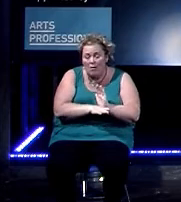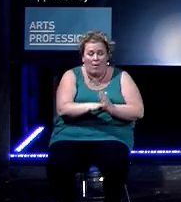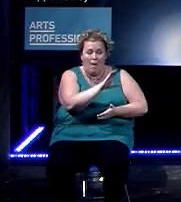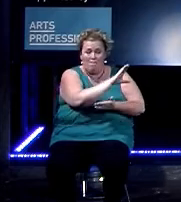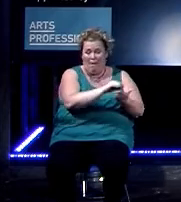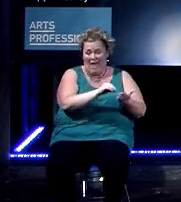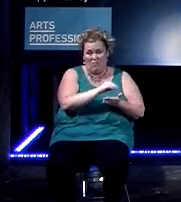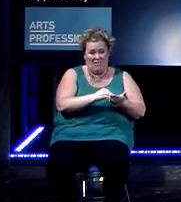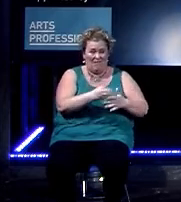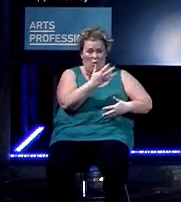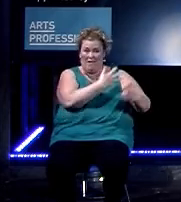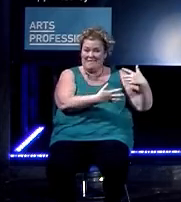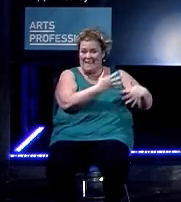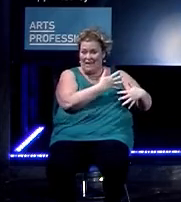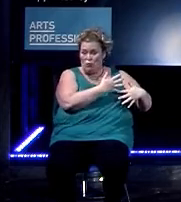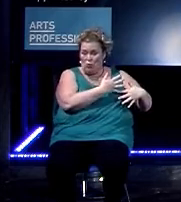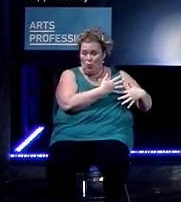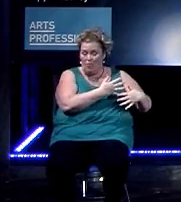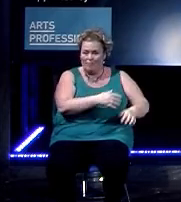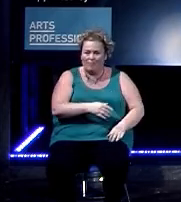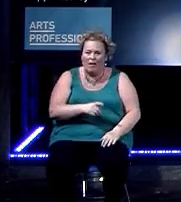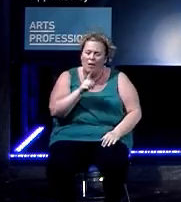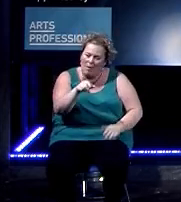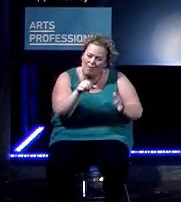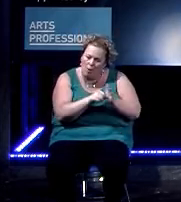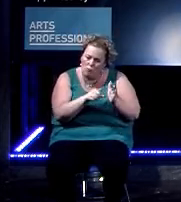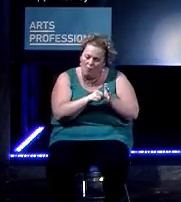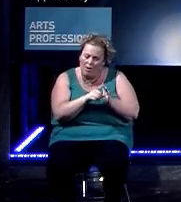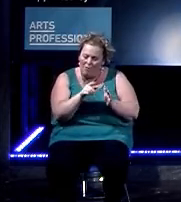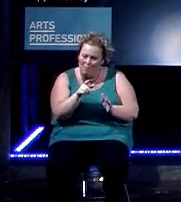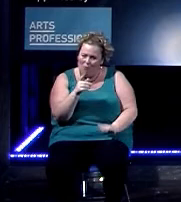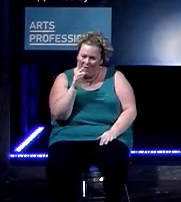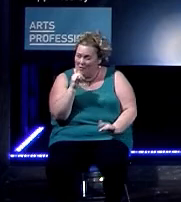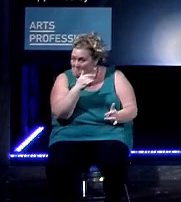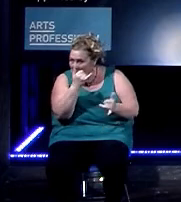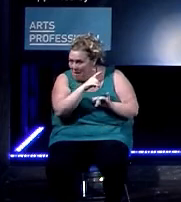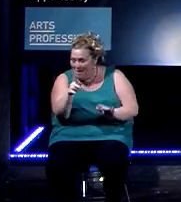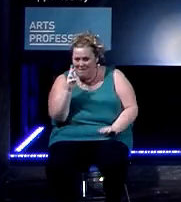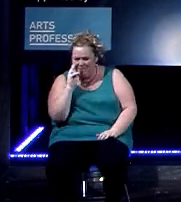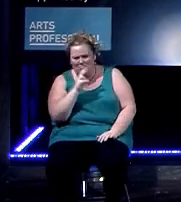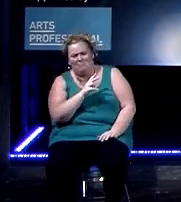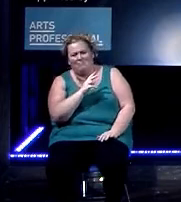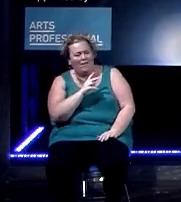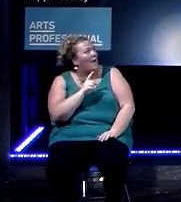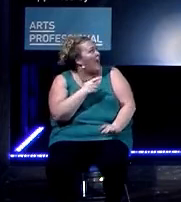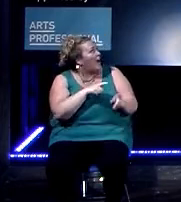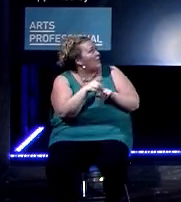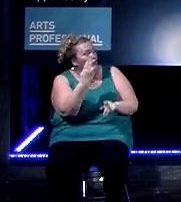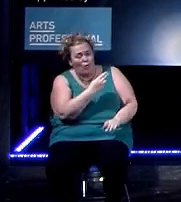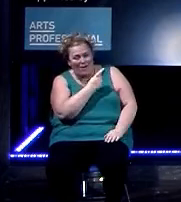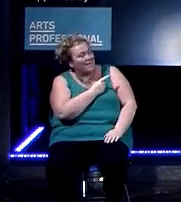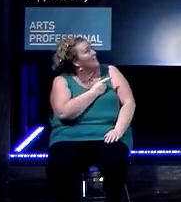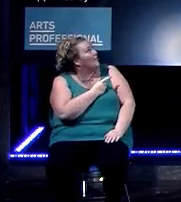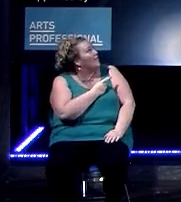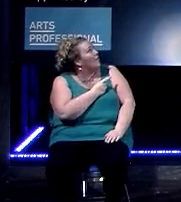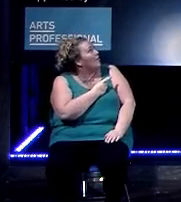interesting. There's kind of a problem with this architecture, though, and I don't know if any of you have spotted it. I tried to sort of draw it so it was easy to understand, but what we're